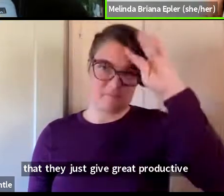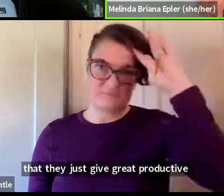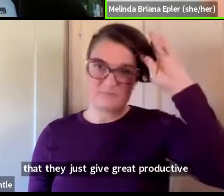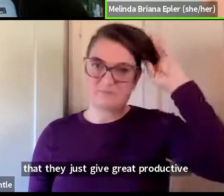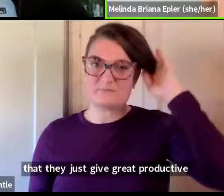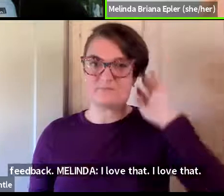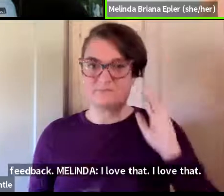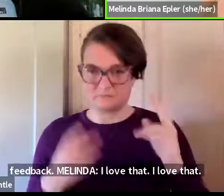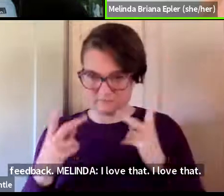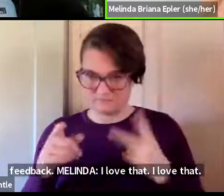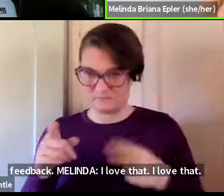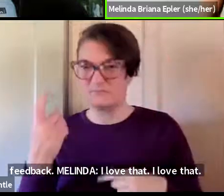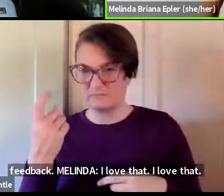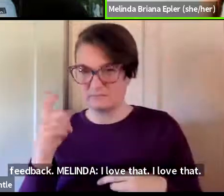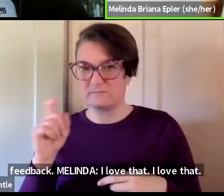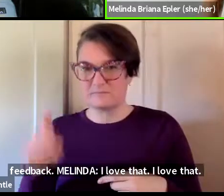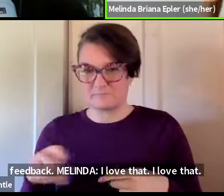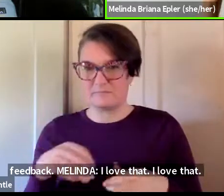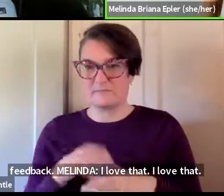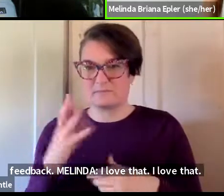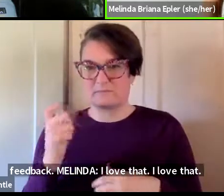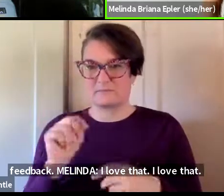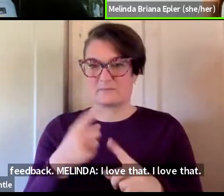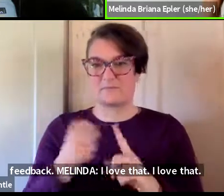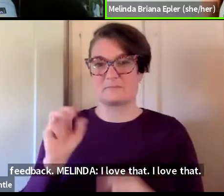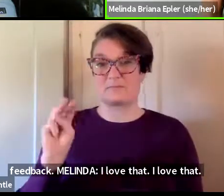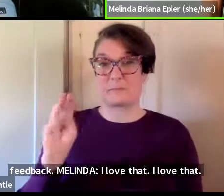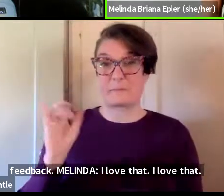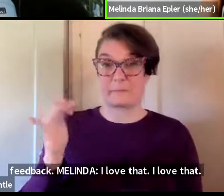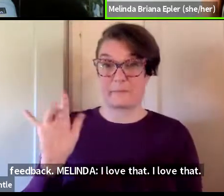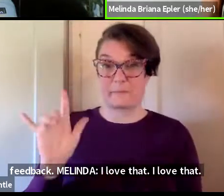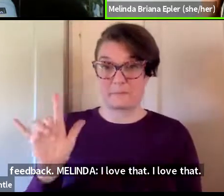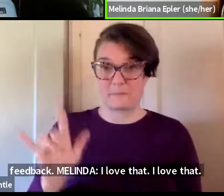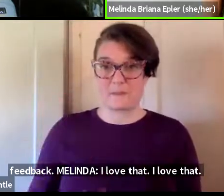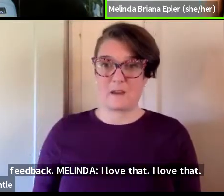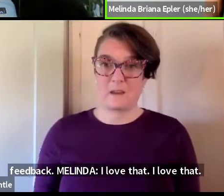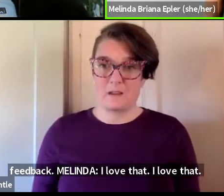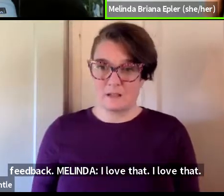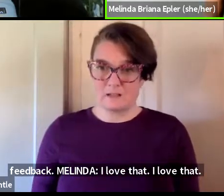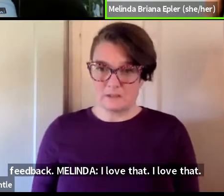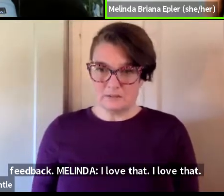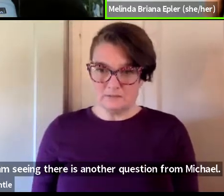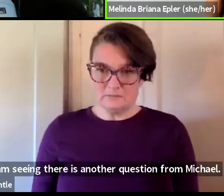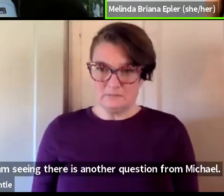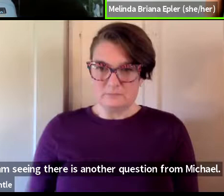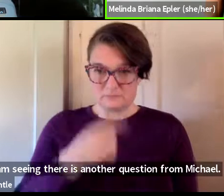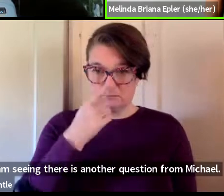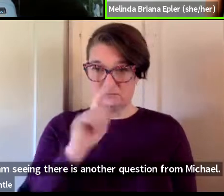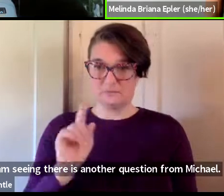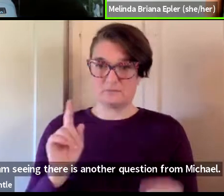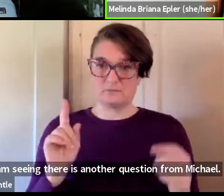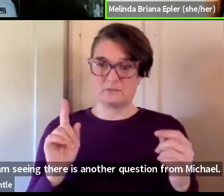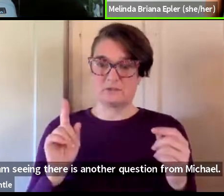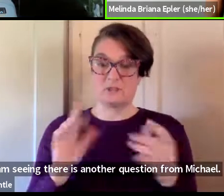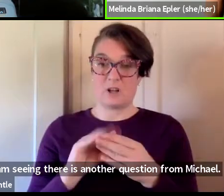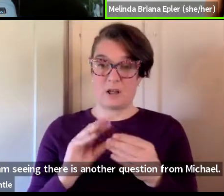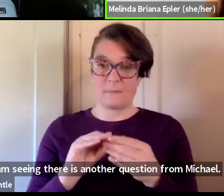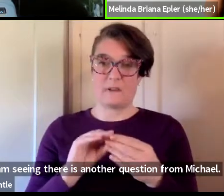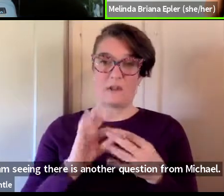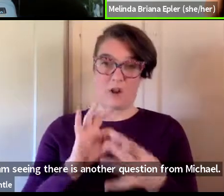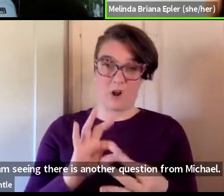I'm seeing there is another question from Michael. Could you comment on the intersection